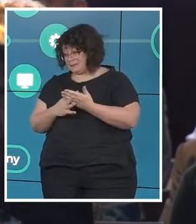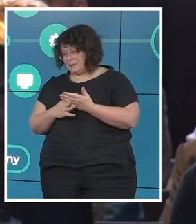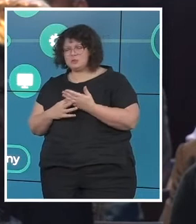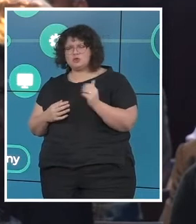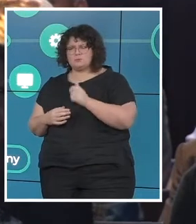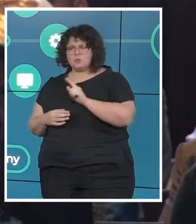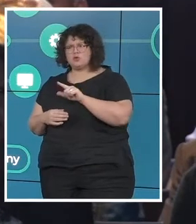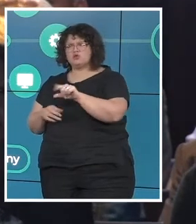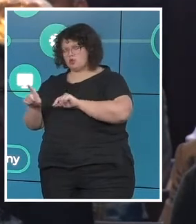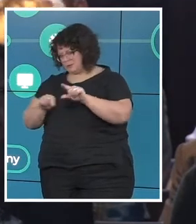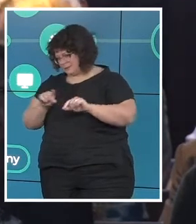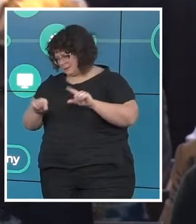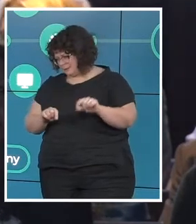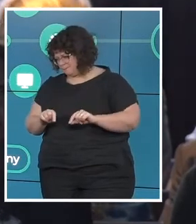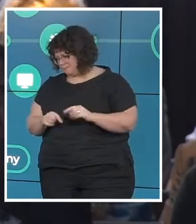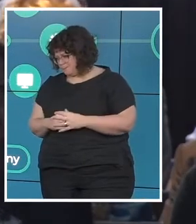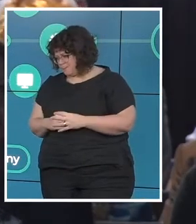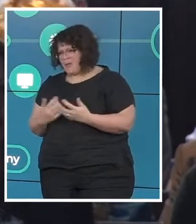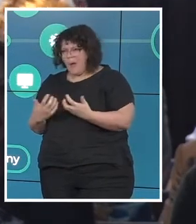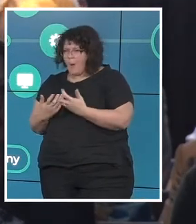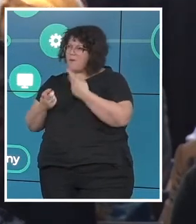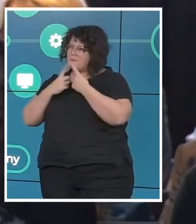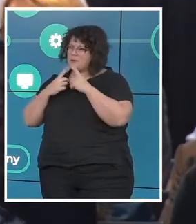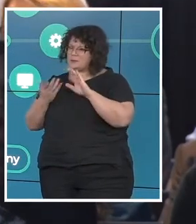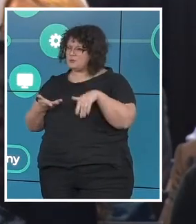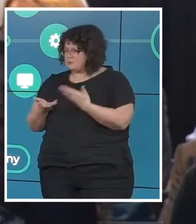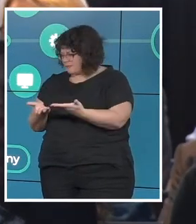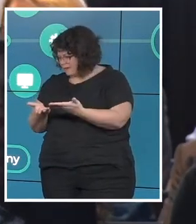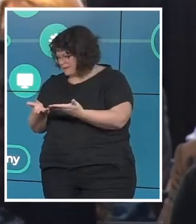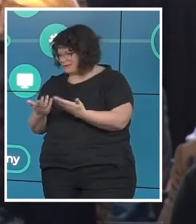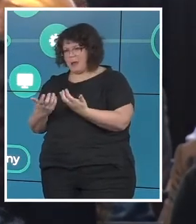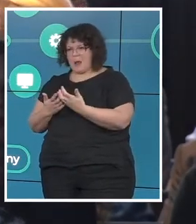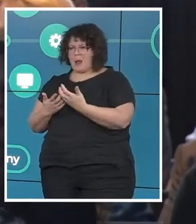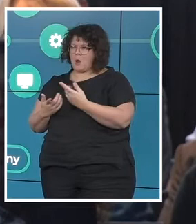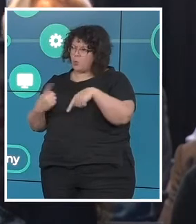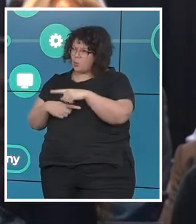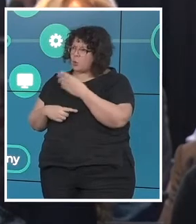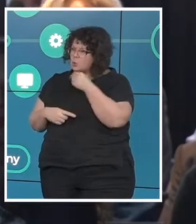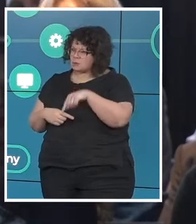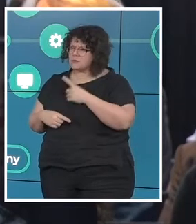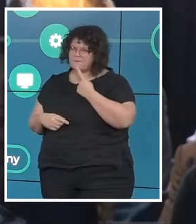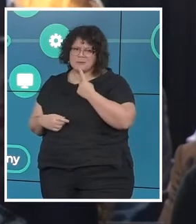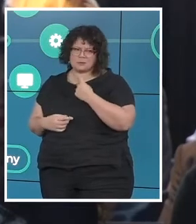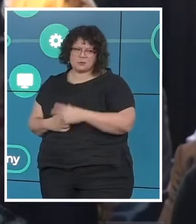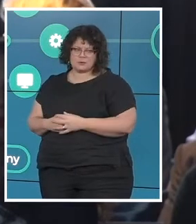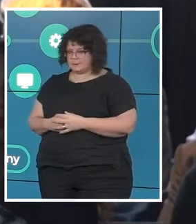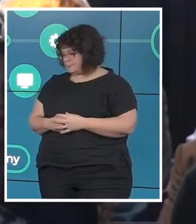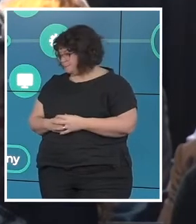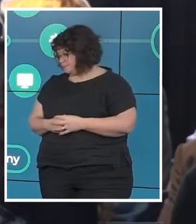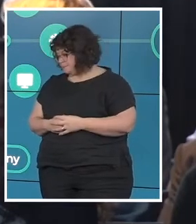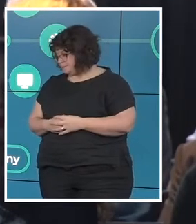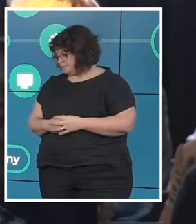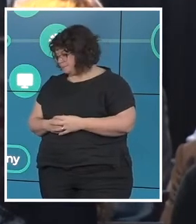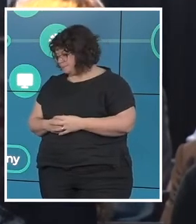how information is consumed. When I talked to Signposting, who invented Seeing